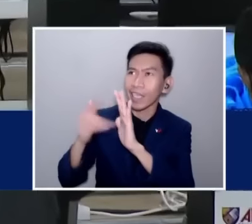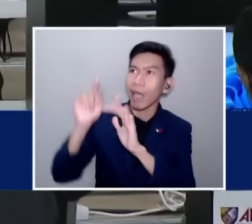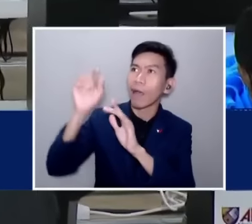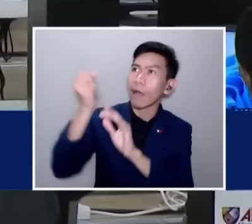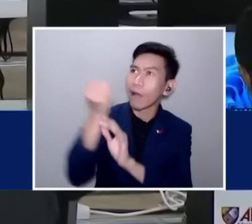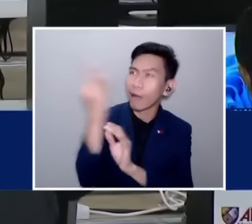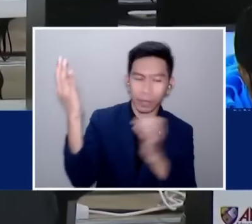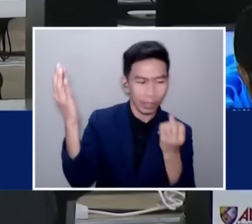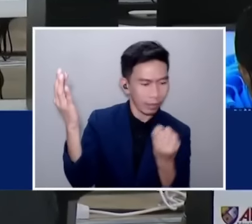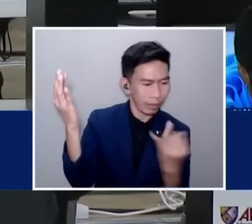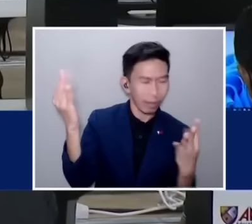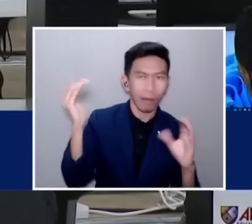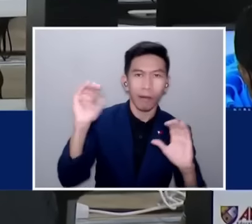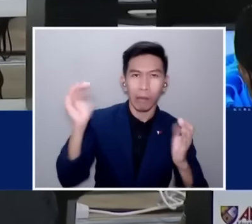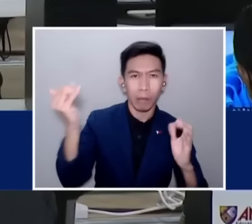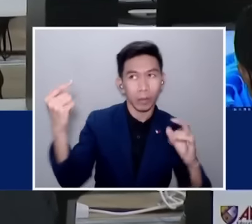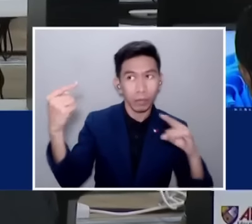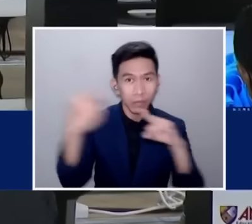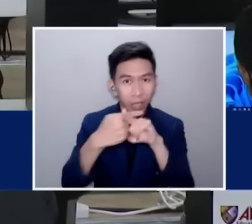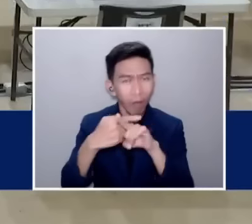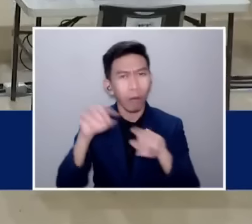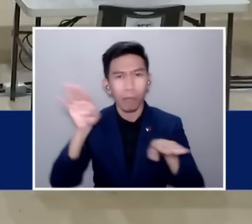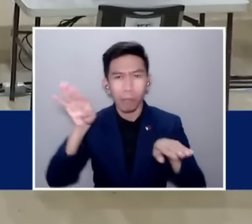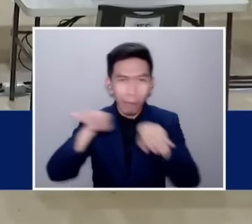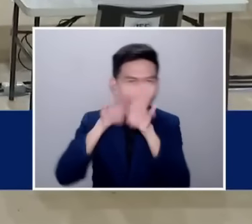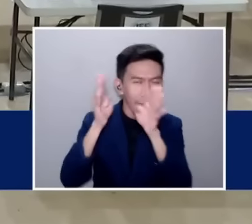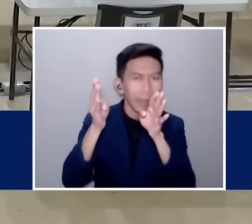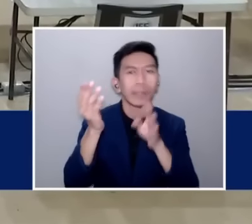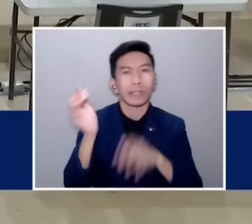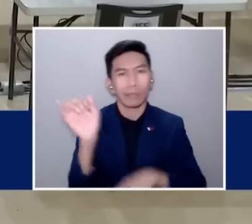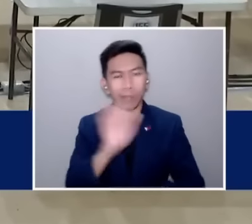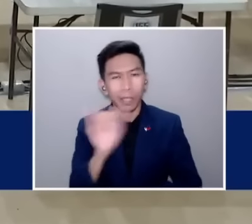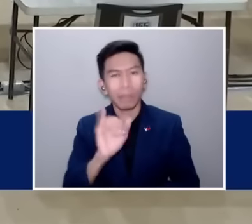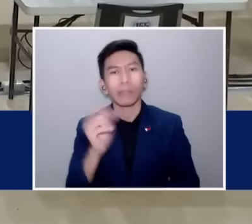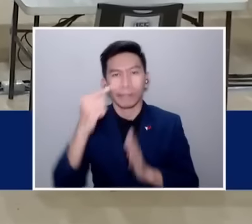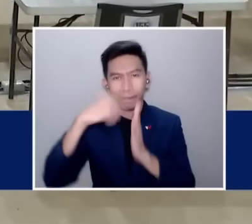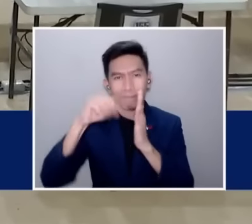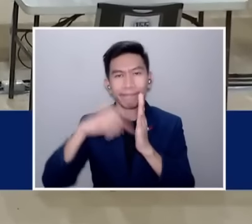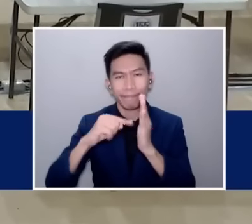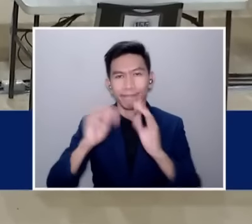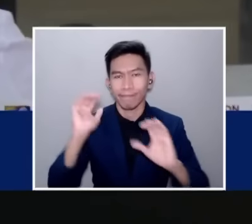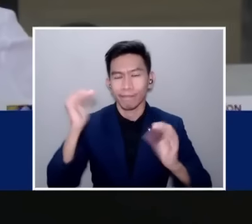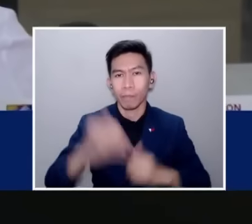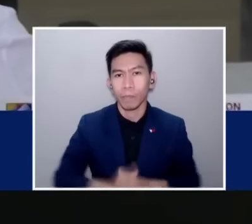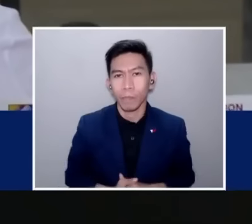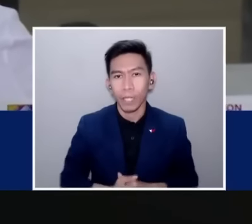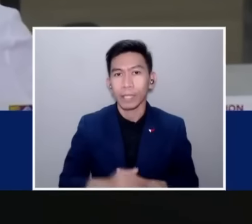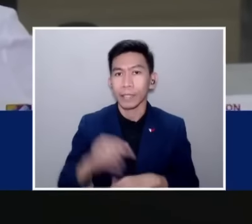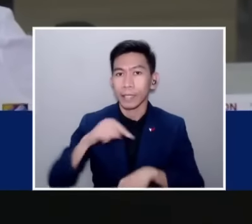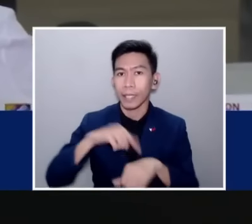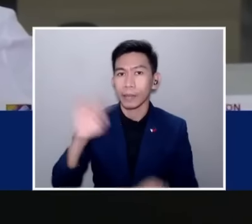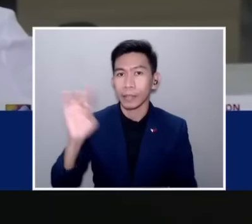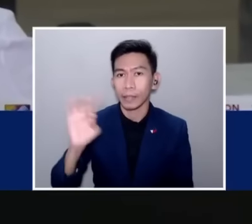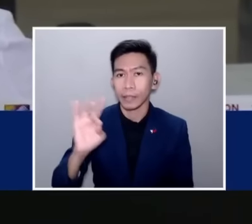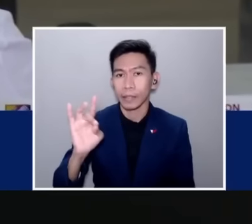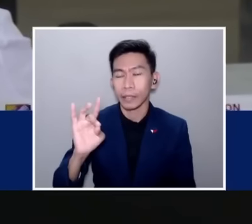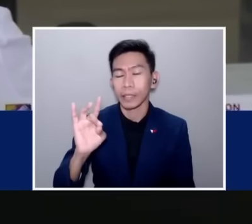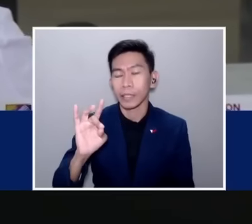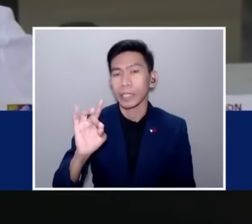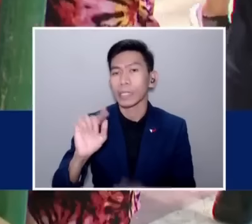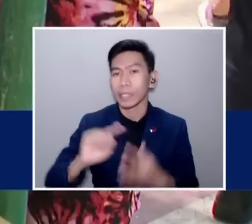may discrepancy sa magiging bilangan o resulta ng halalan. At alas 8 ng gabi, inaasahang mag-uumpisa